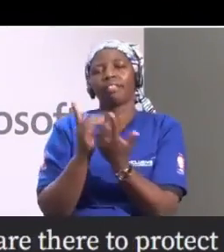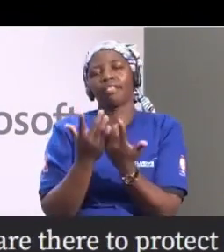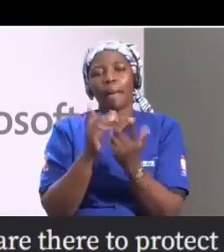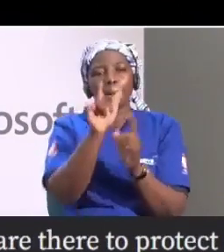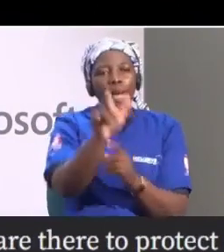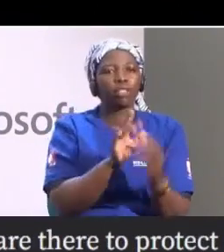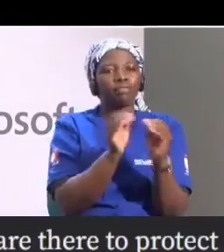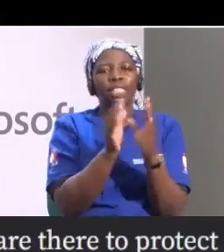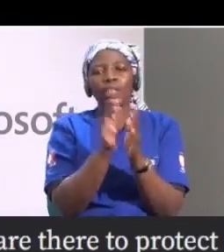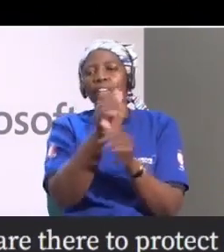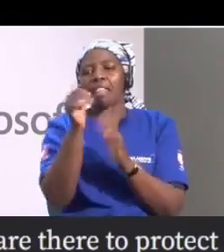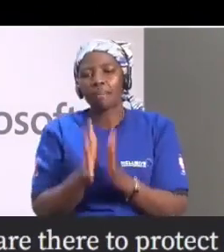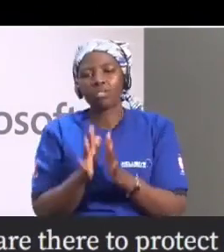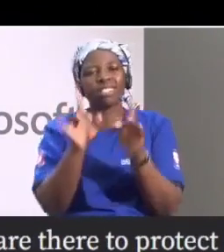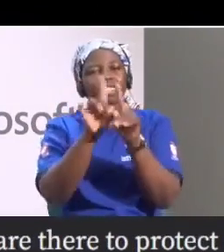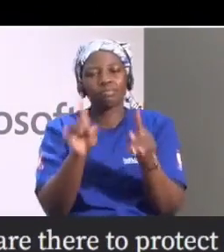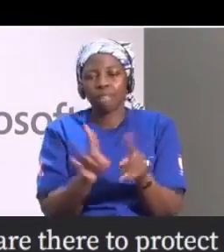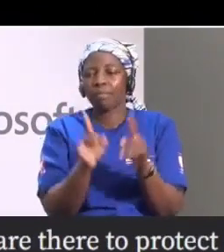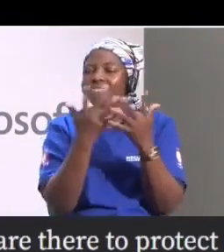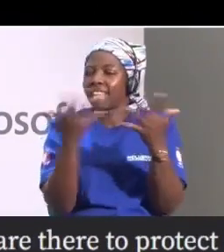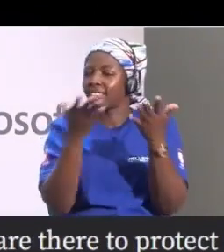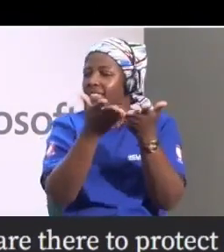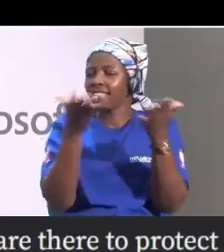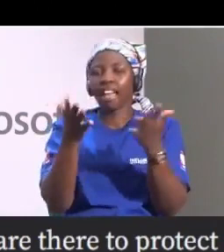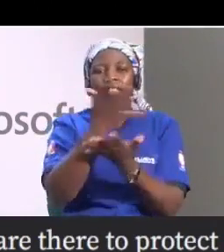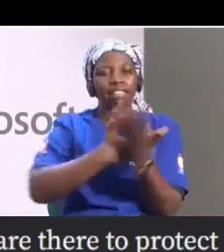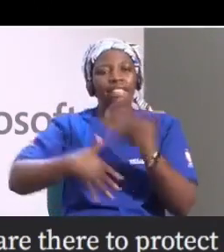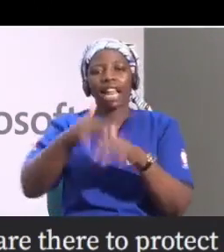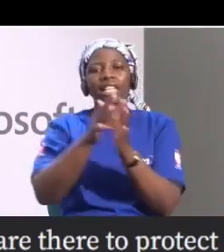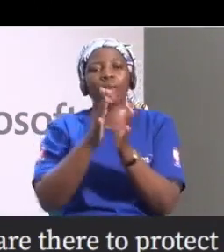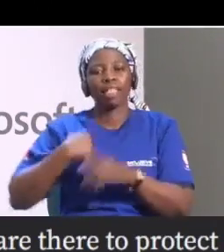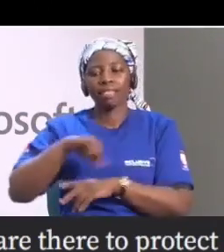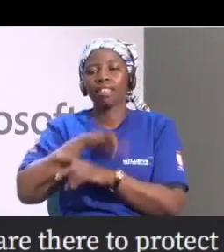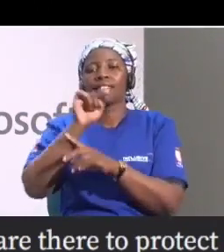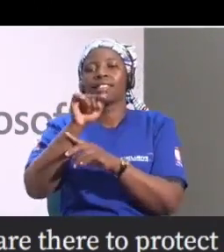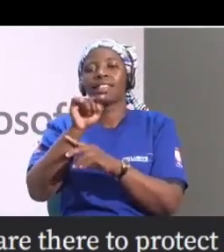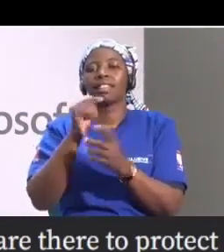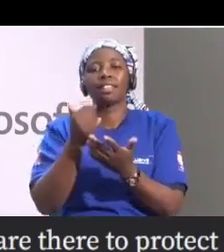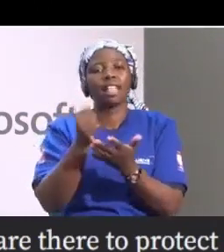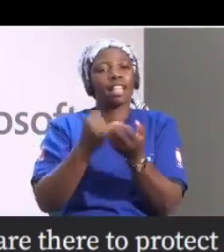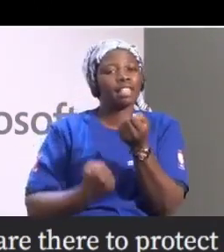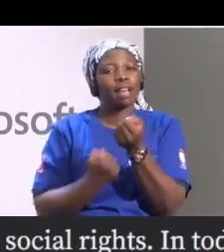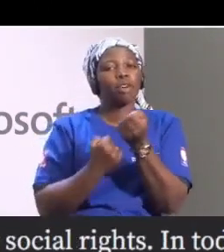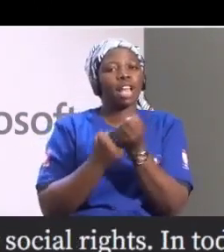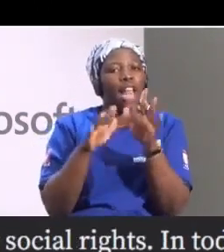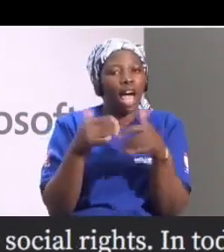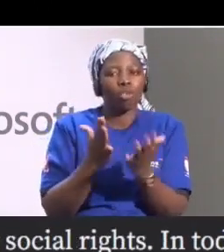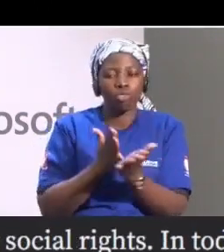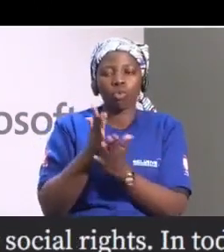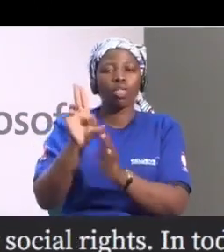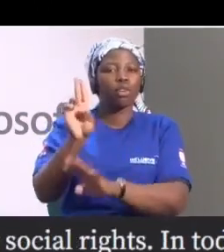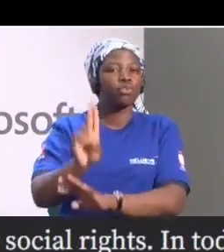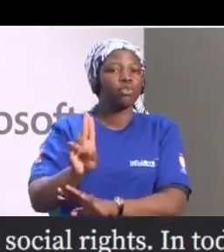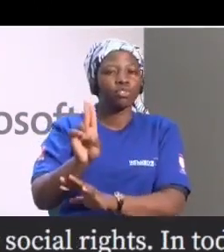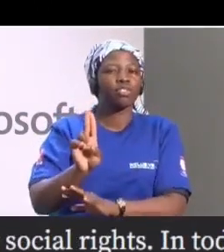to thing, and even objects also interact with us. And this is now enabled through the use of